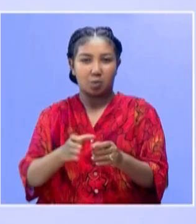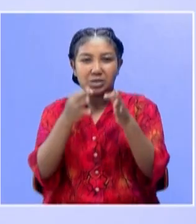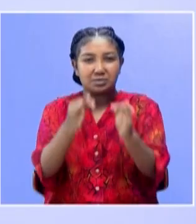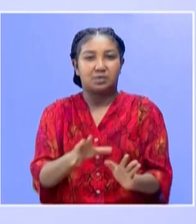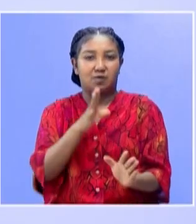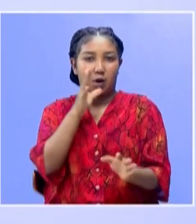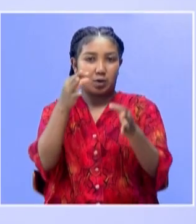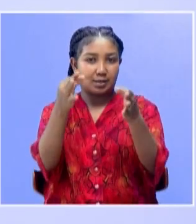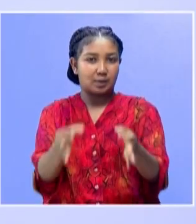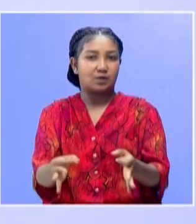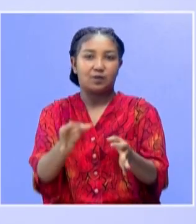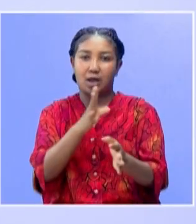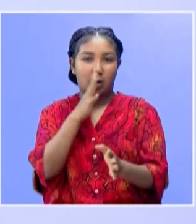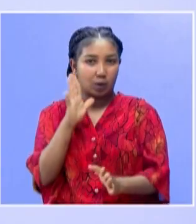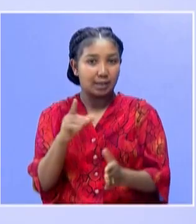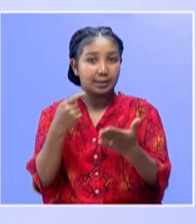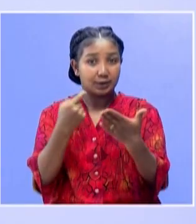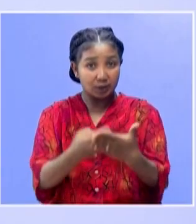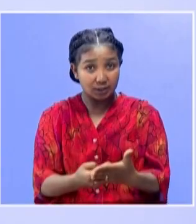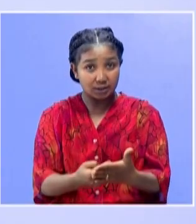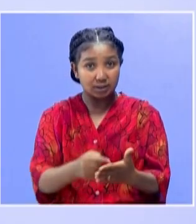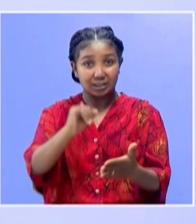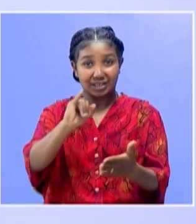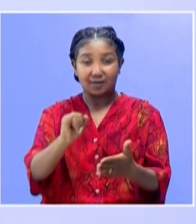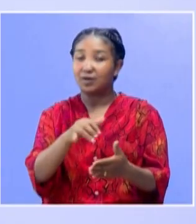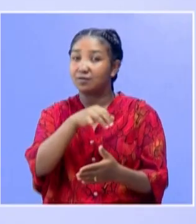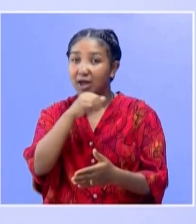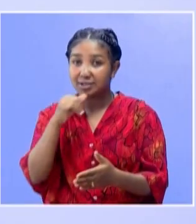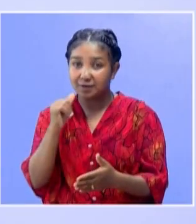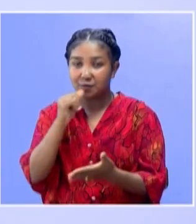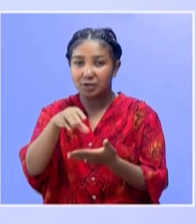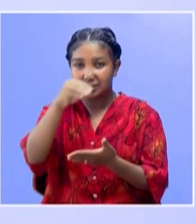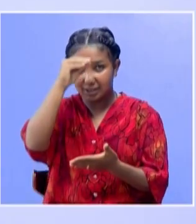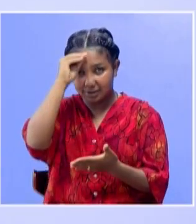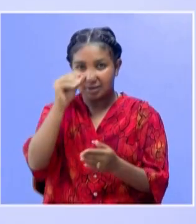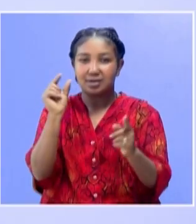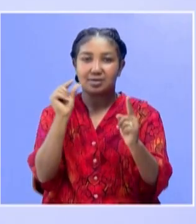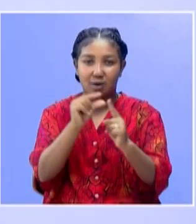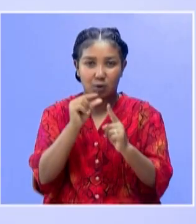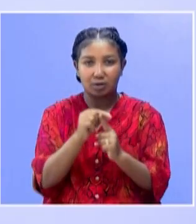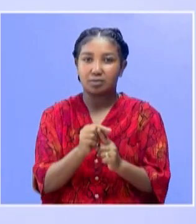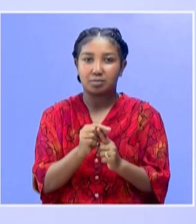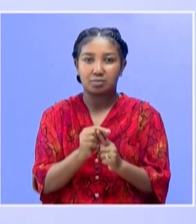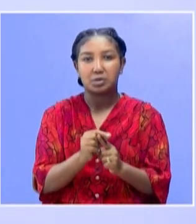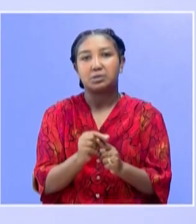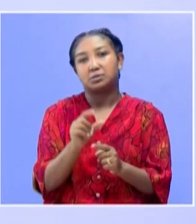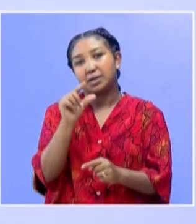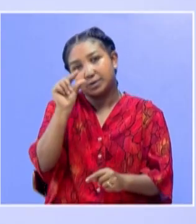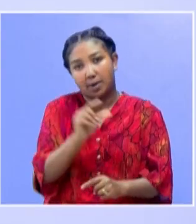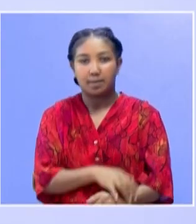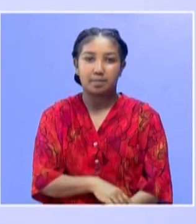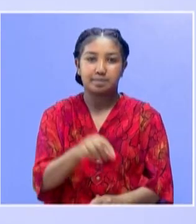specific, yes? So under this indefinite adjectives, we have seen the words that say some,